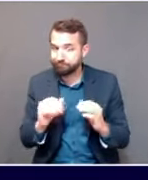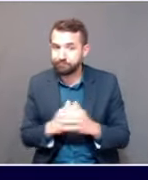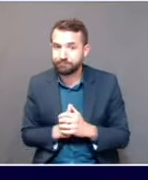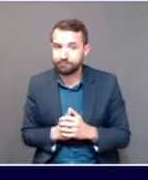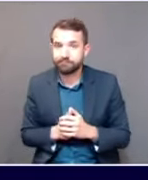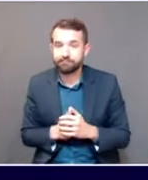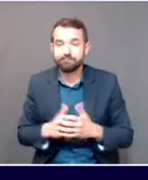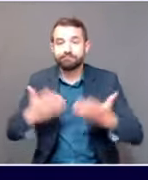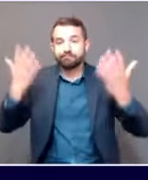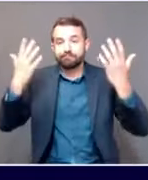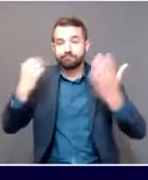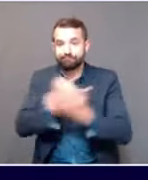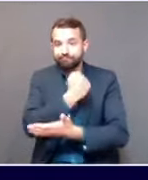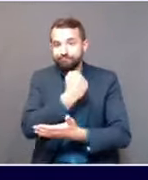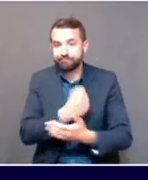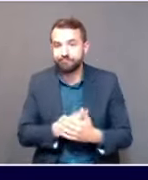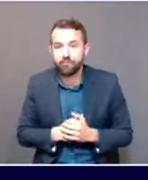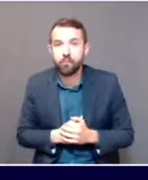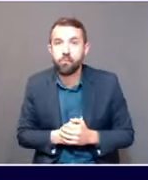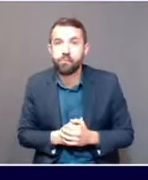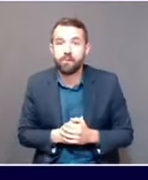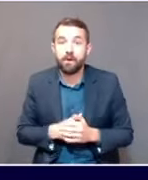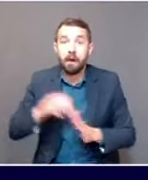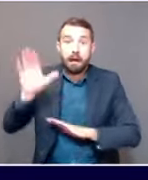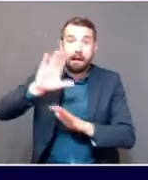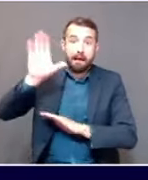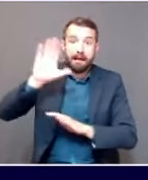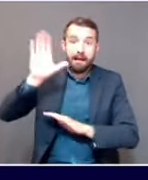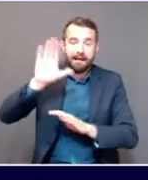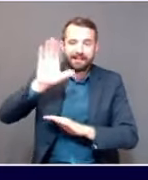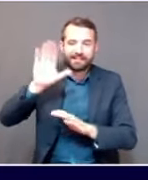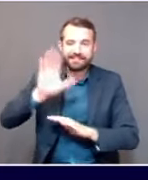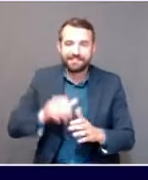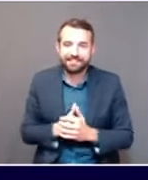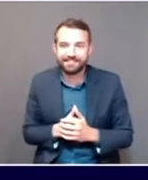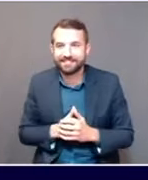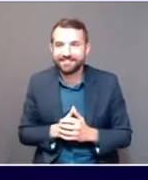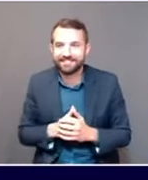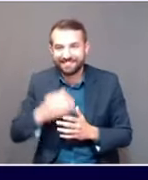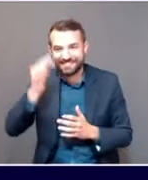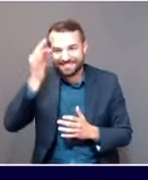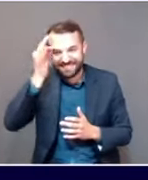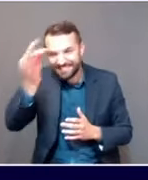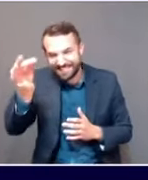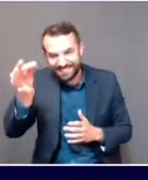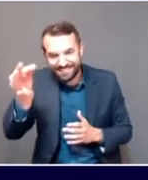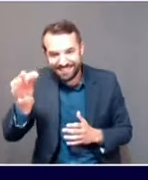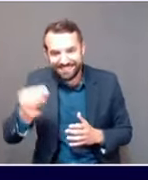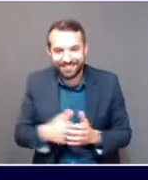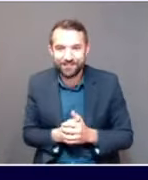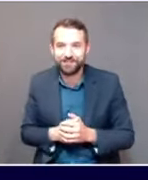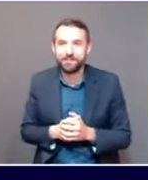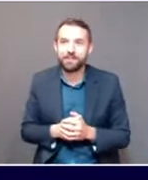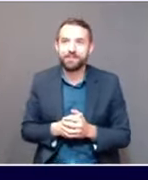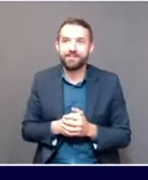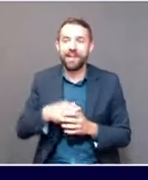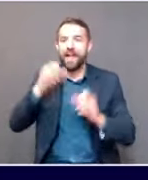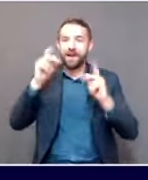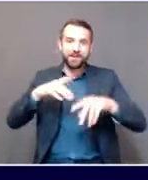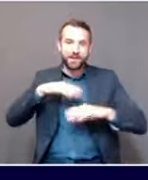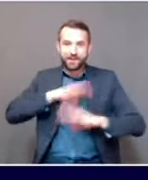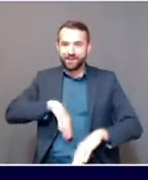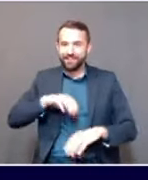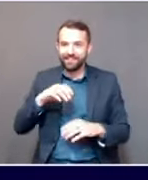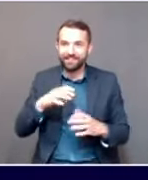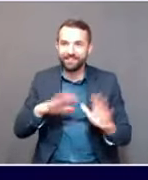Okay, well, Governor, Hi, Commissioner. Can you hear me? Oh, yes, you just sneaked in the nick of time, Emily. Oh my goodness, as